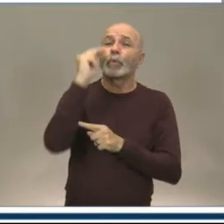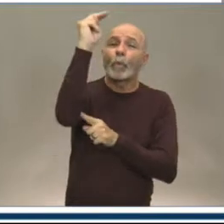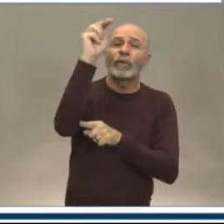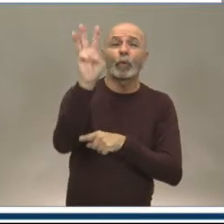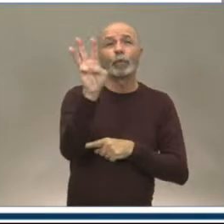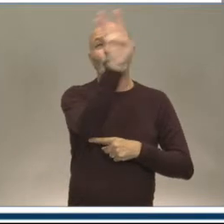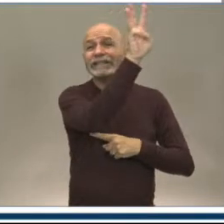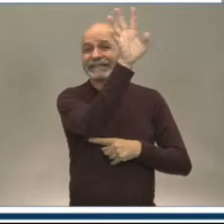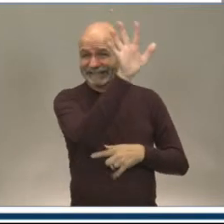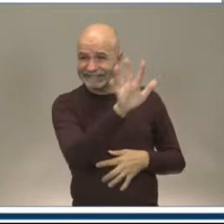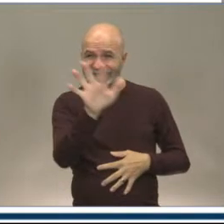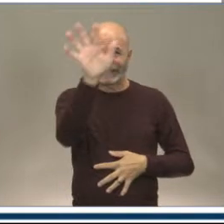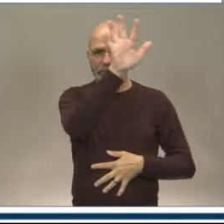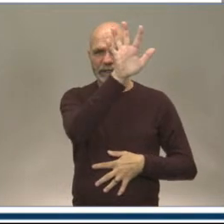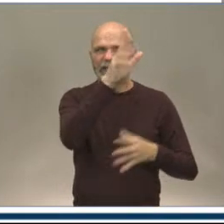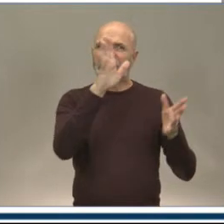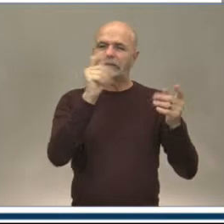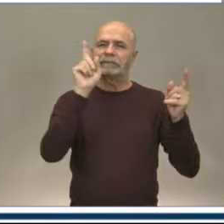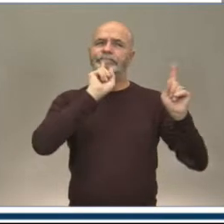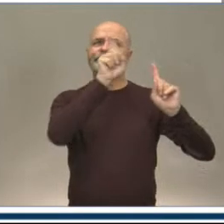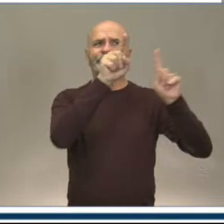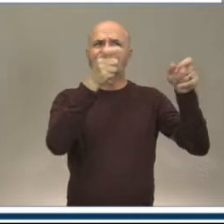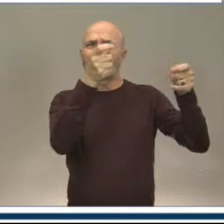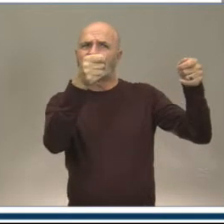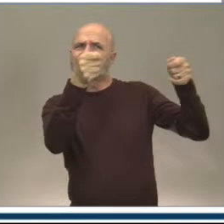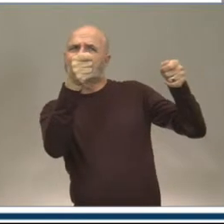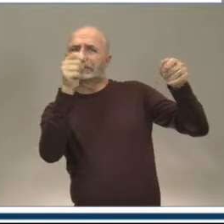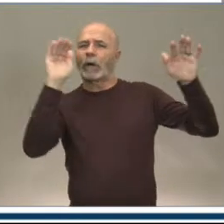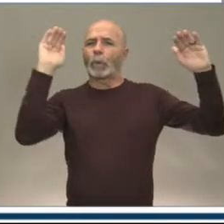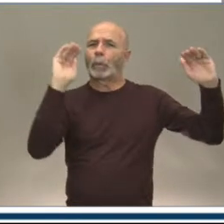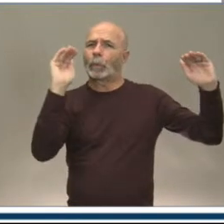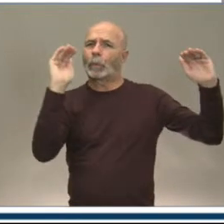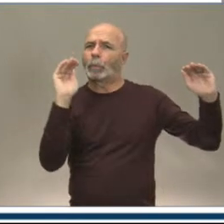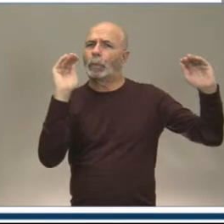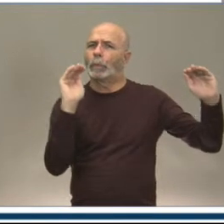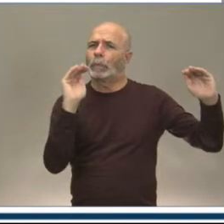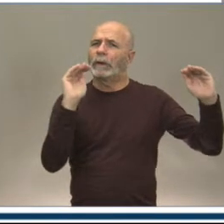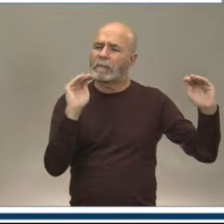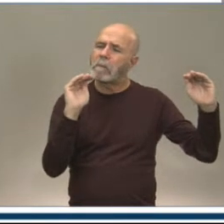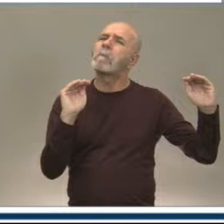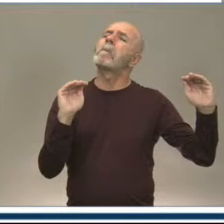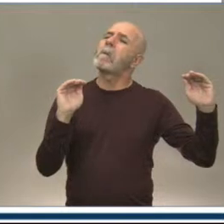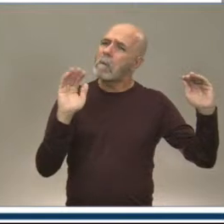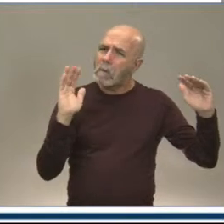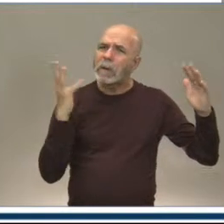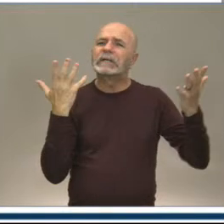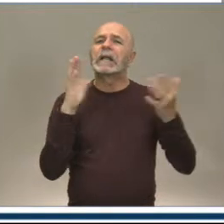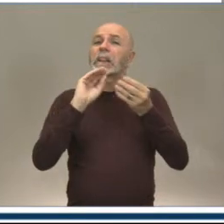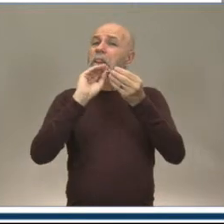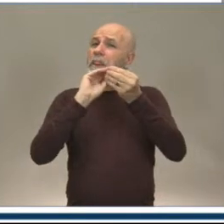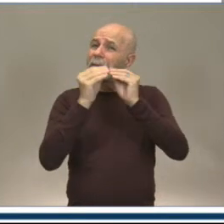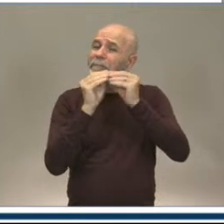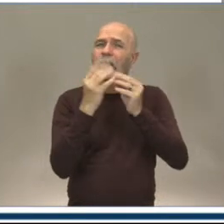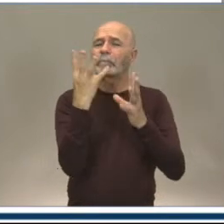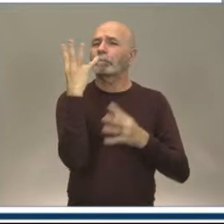are under control, and cases in those areas seem to be trending down, which is